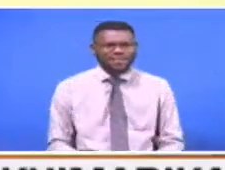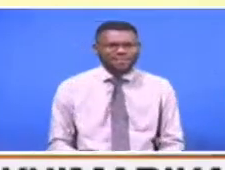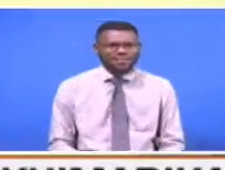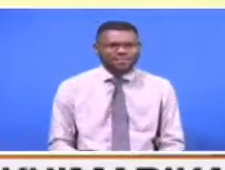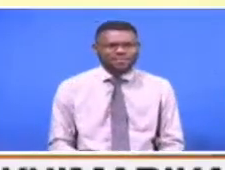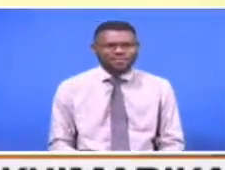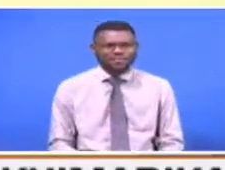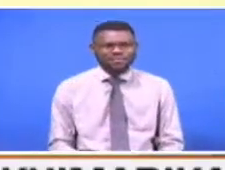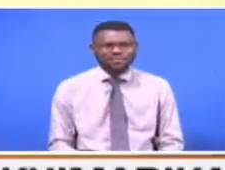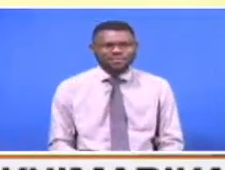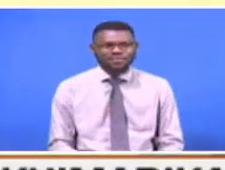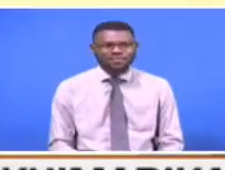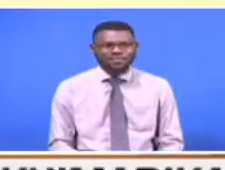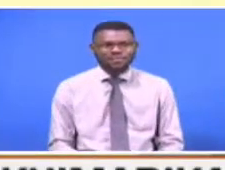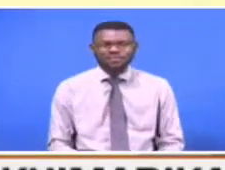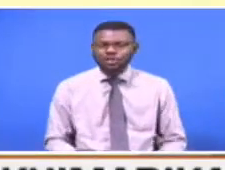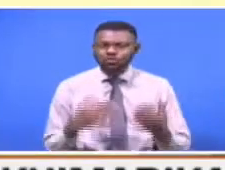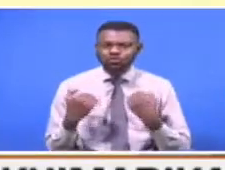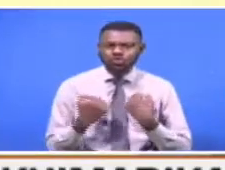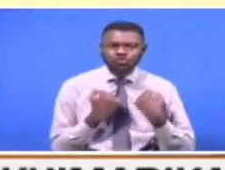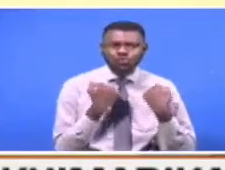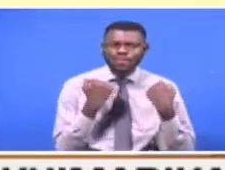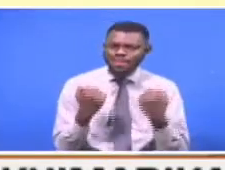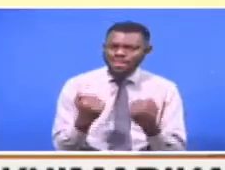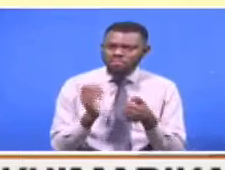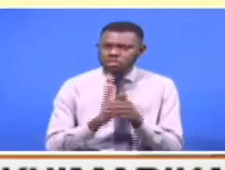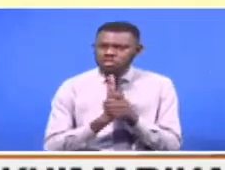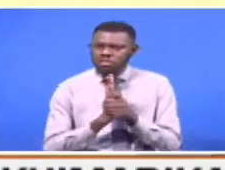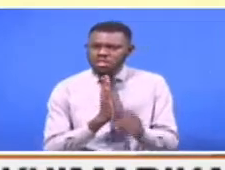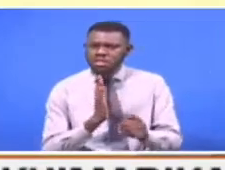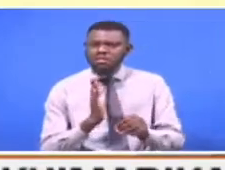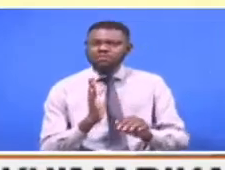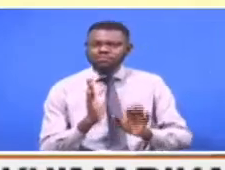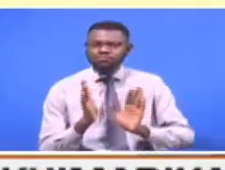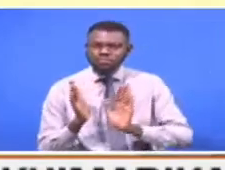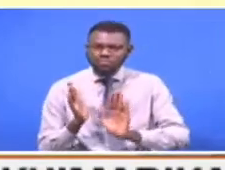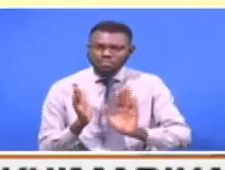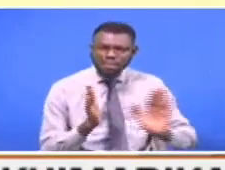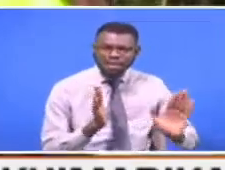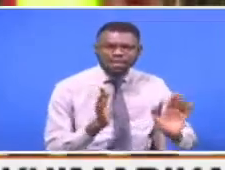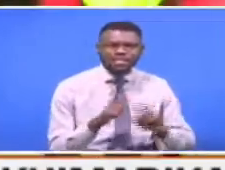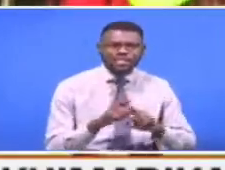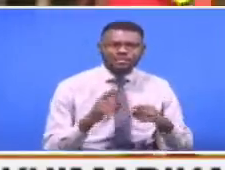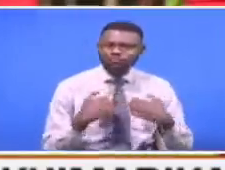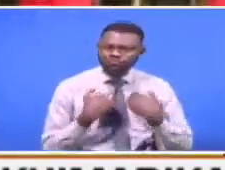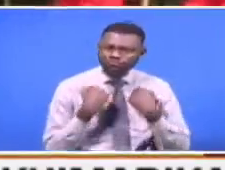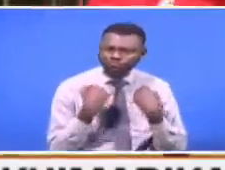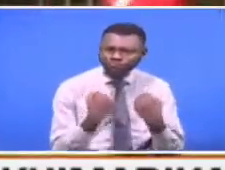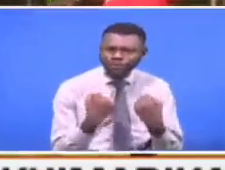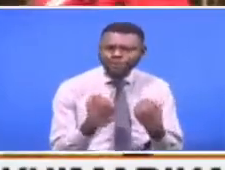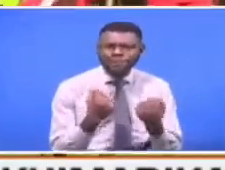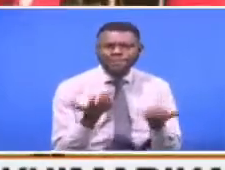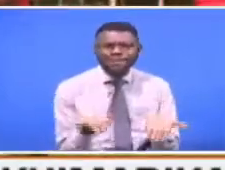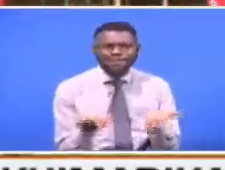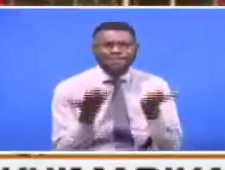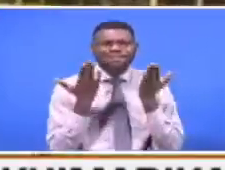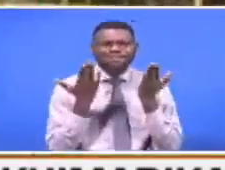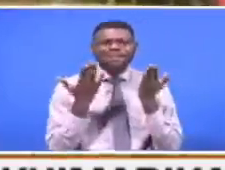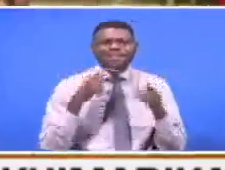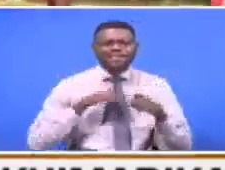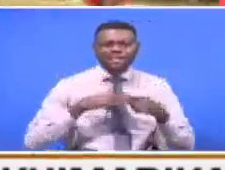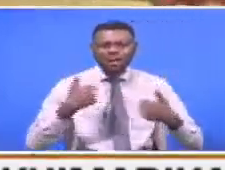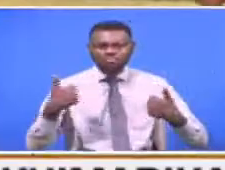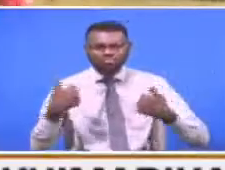to make sure they strengthen their skills and also build up their strength to face their